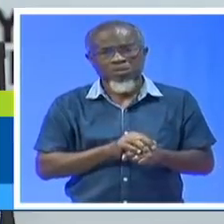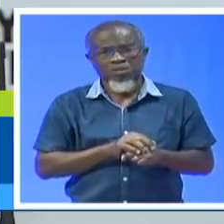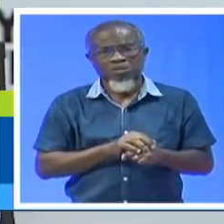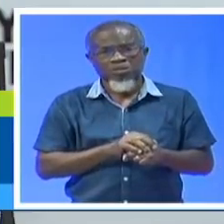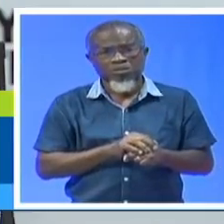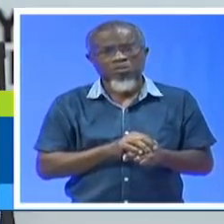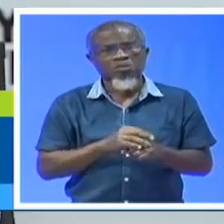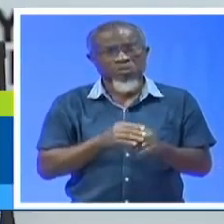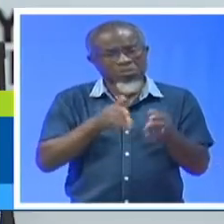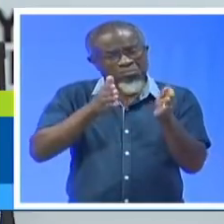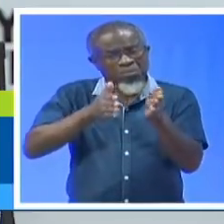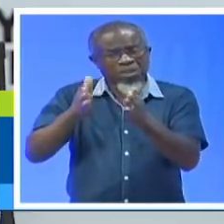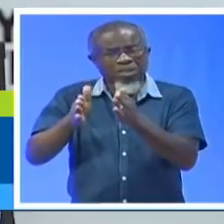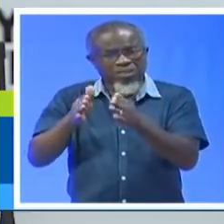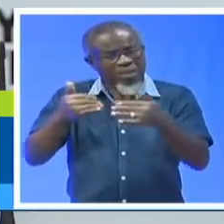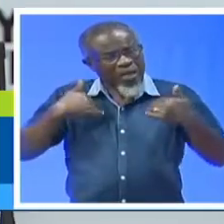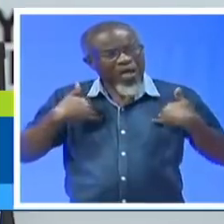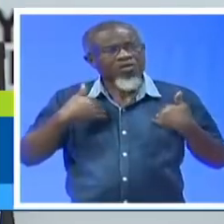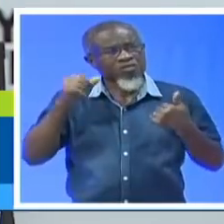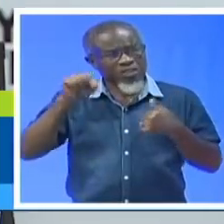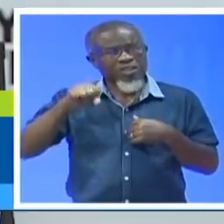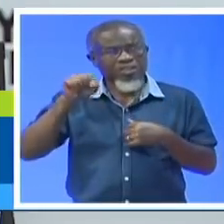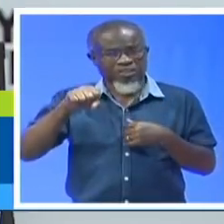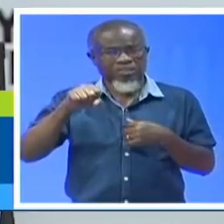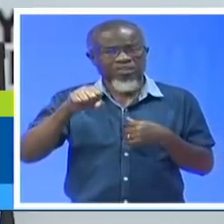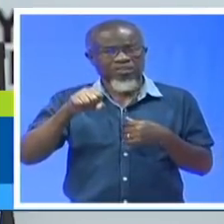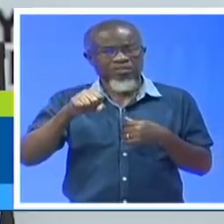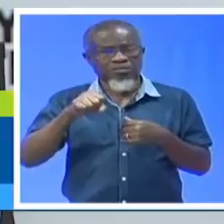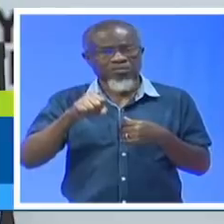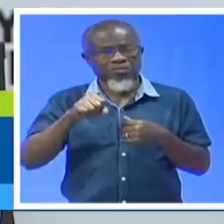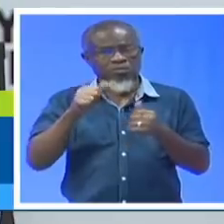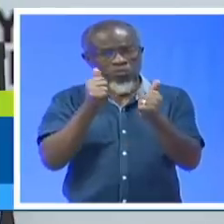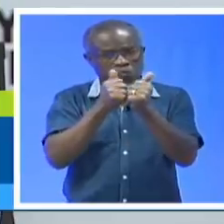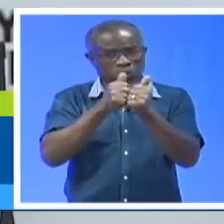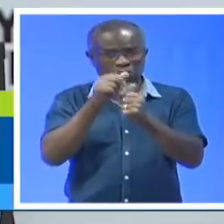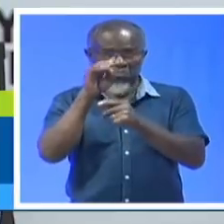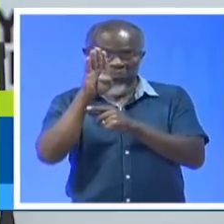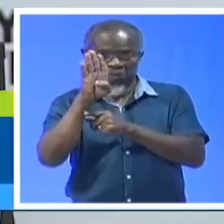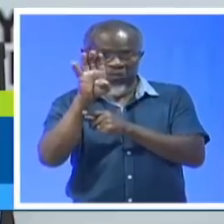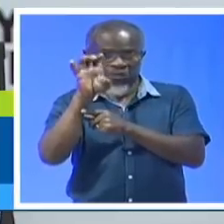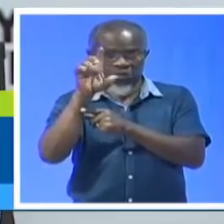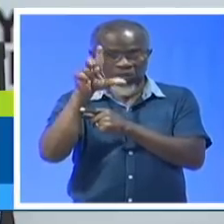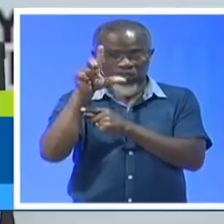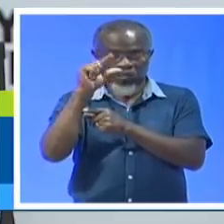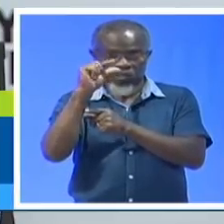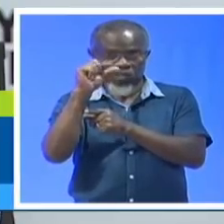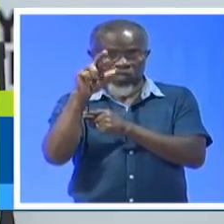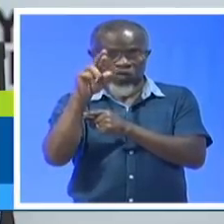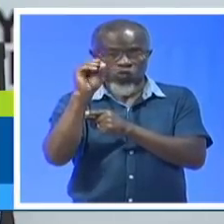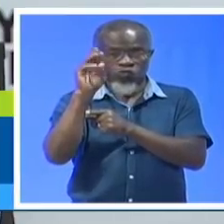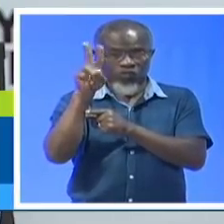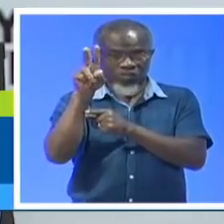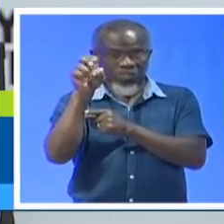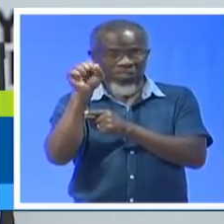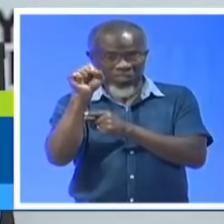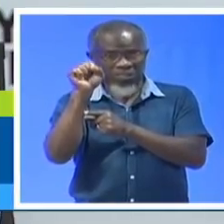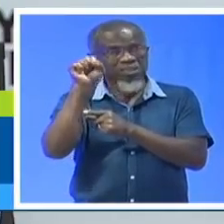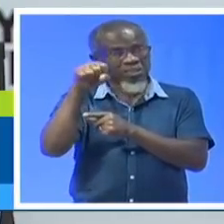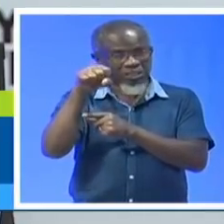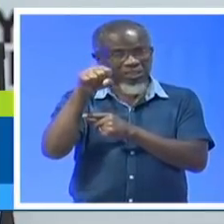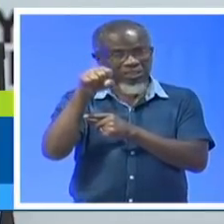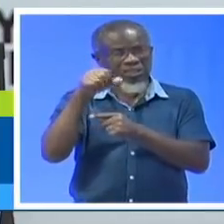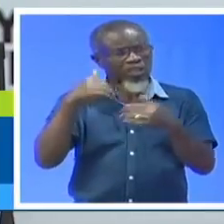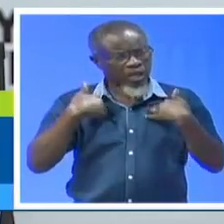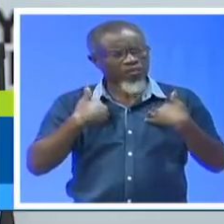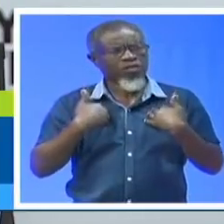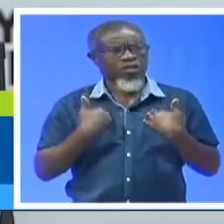contingency plans are in place with Mr. Belgrove of the association that deals with funeral homes, and that is firmly in